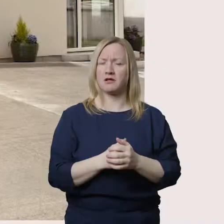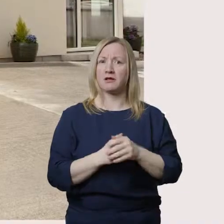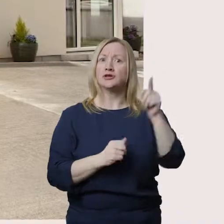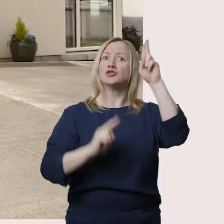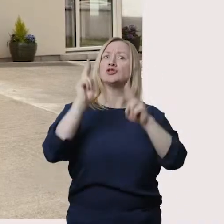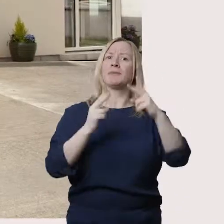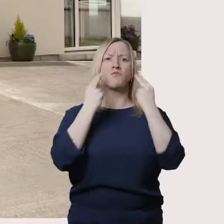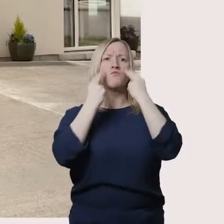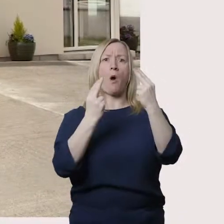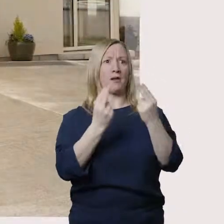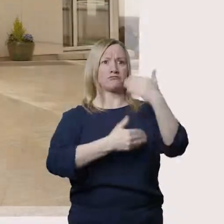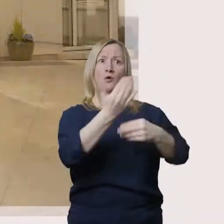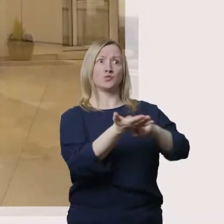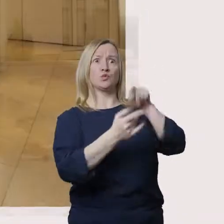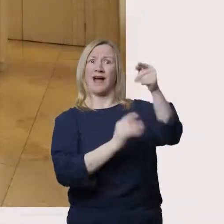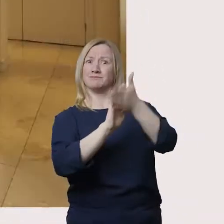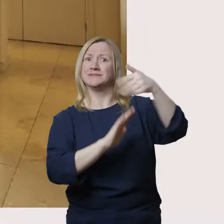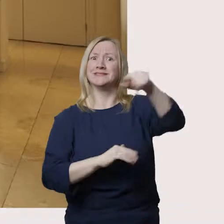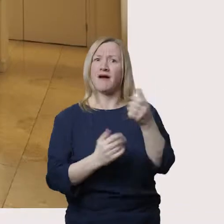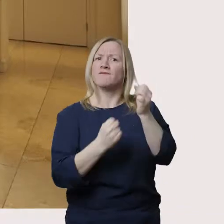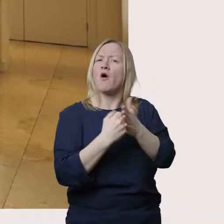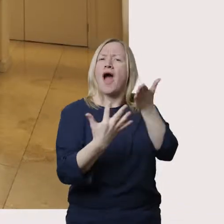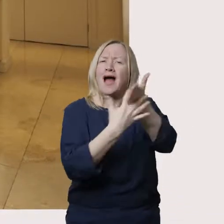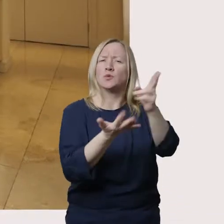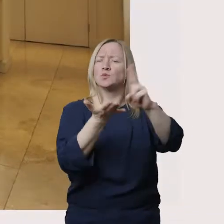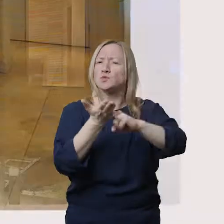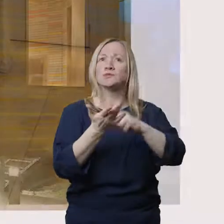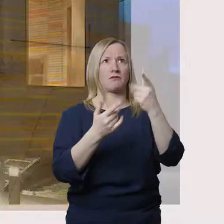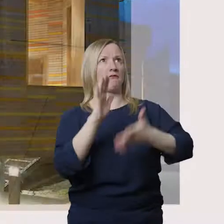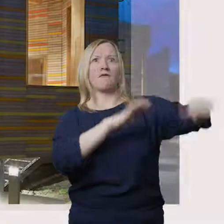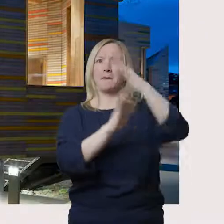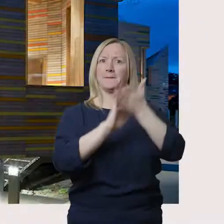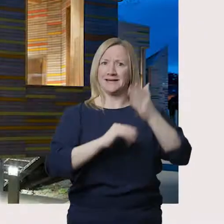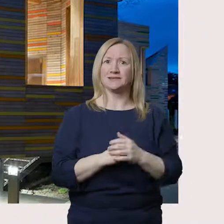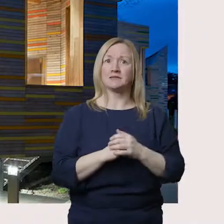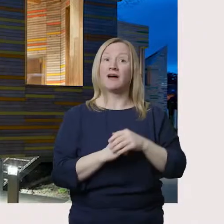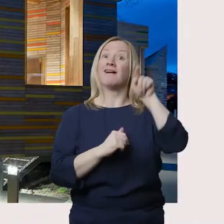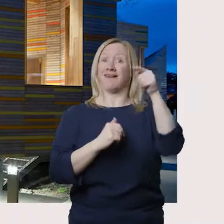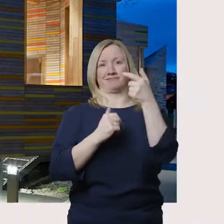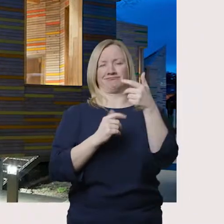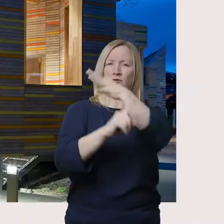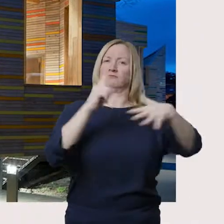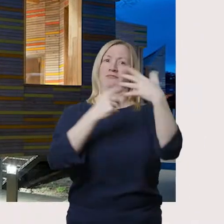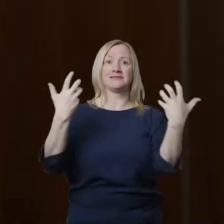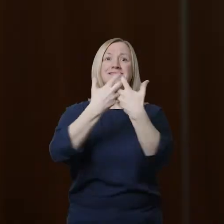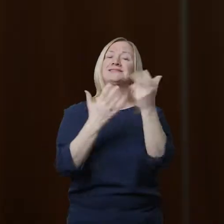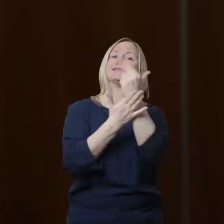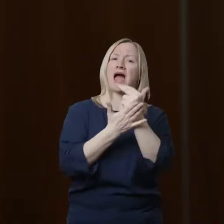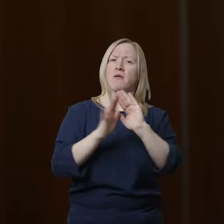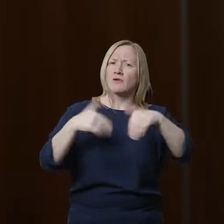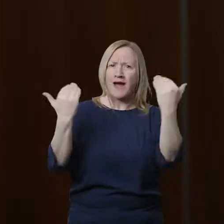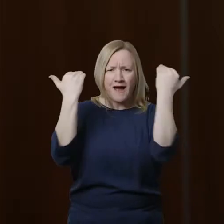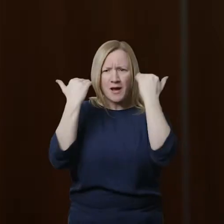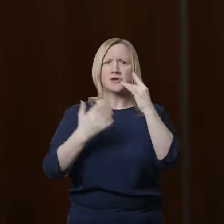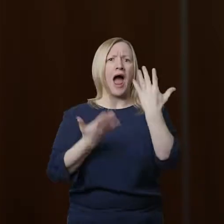use, access and use a building. So universal design provides information how to give wayfinding signage, how to find the main entrance,